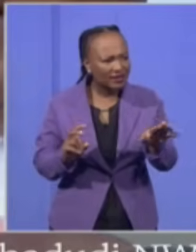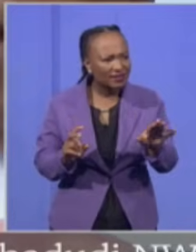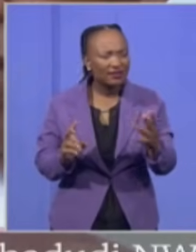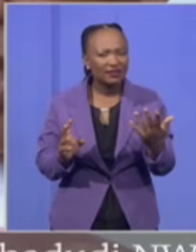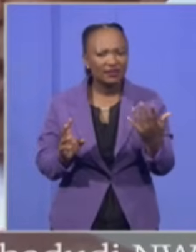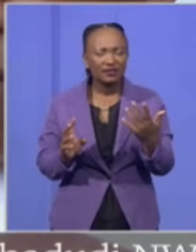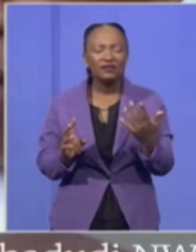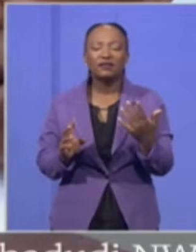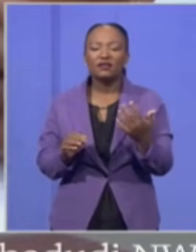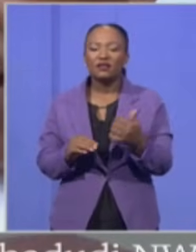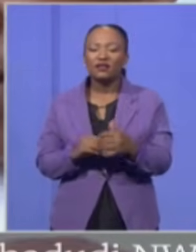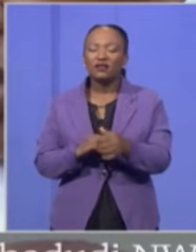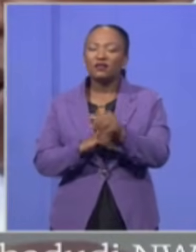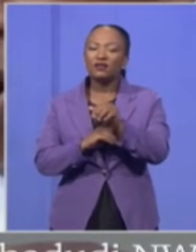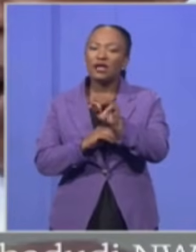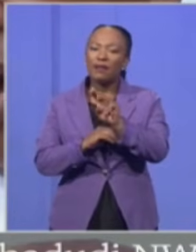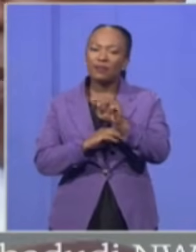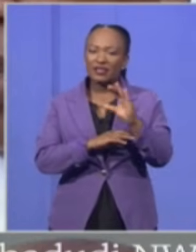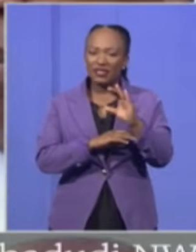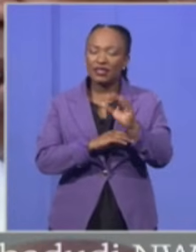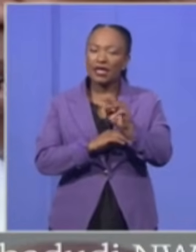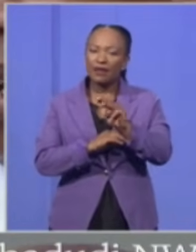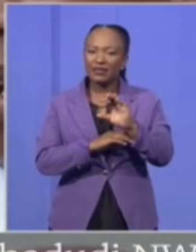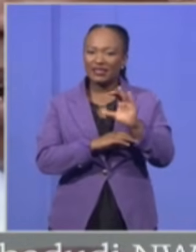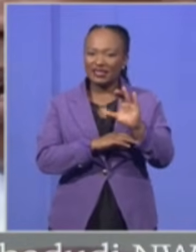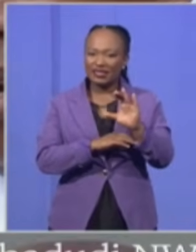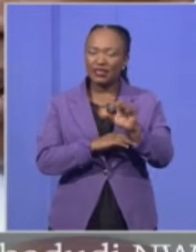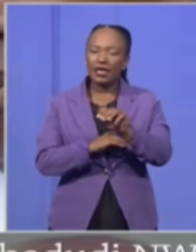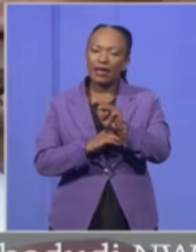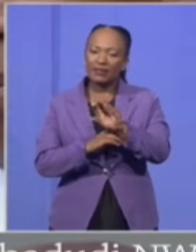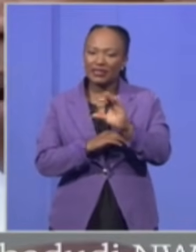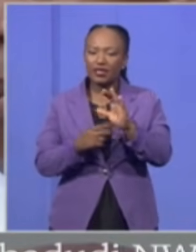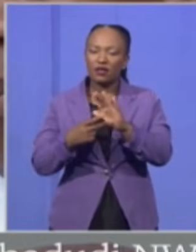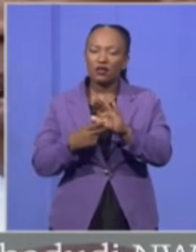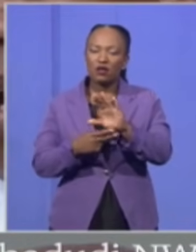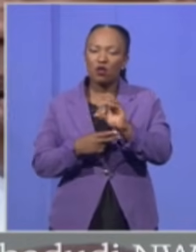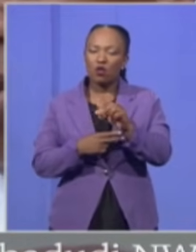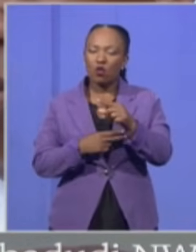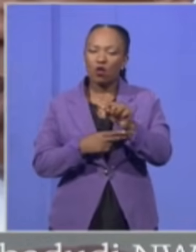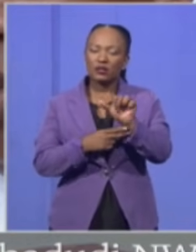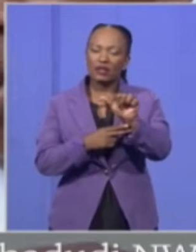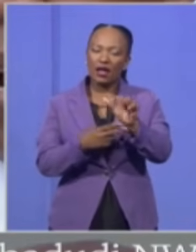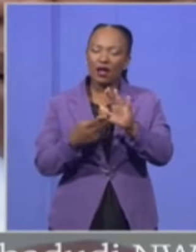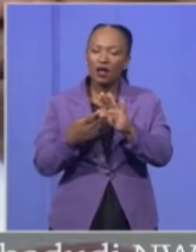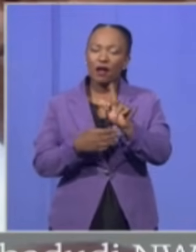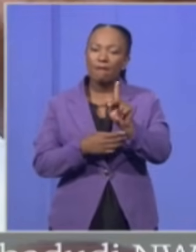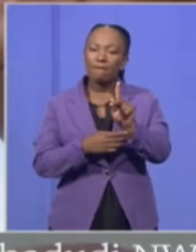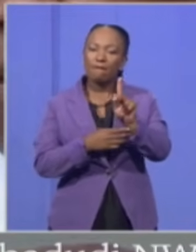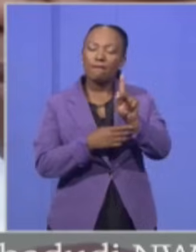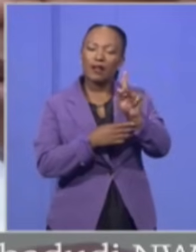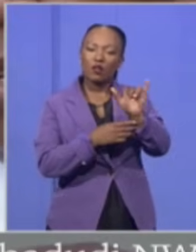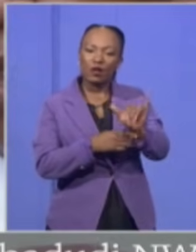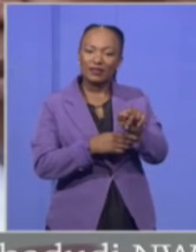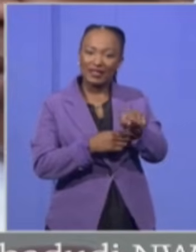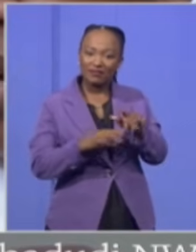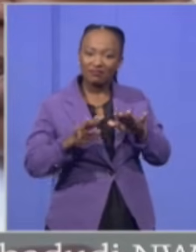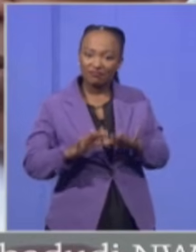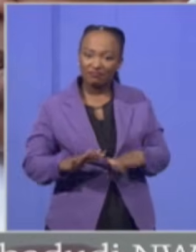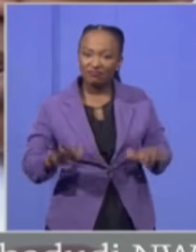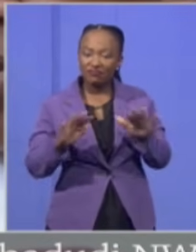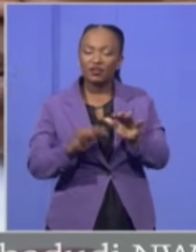That the MEC of Coxstar and Scopa helps Matlosana Municipal Public Accounts Committee to thoroughly follow up the findings